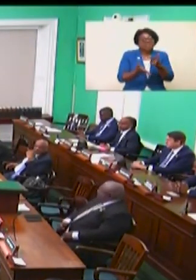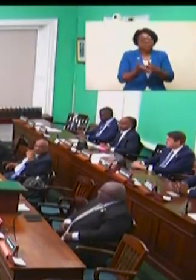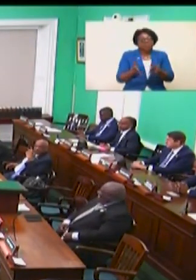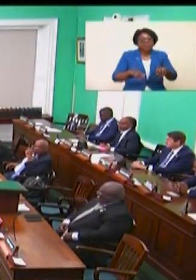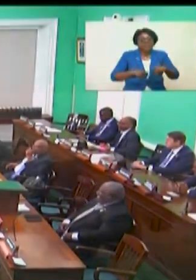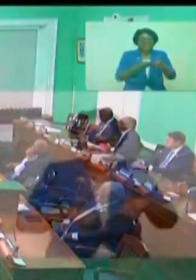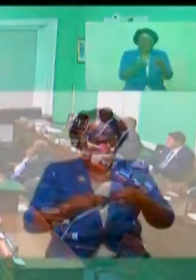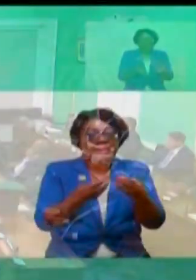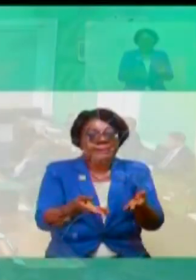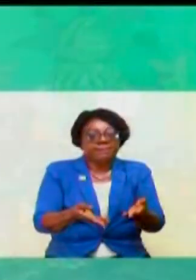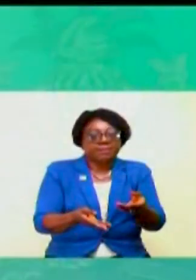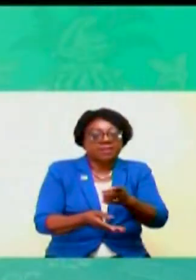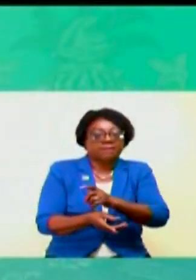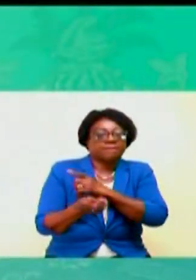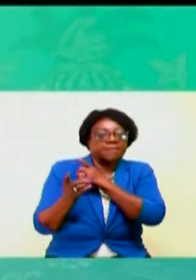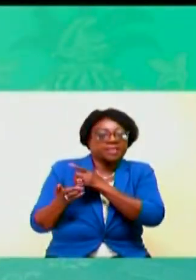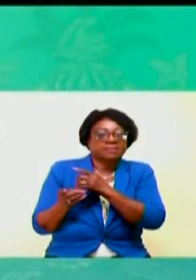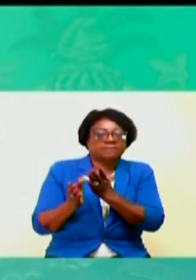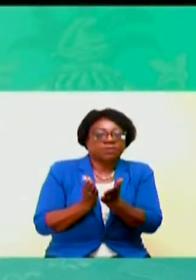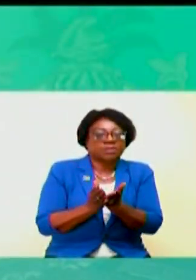Knowles. Put it there.